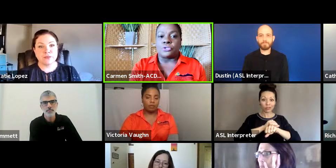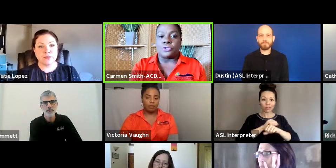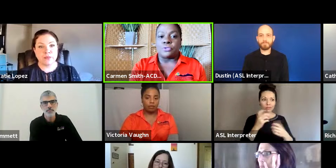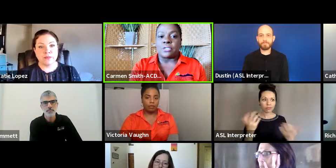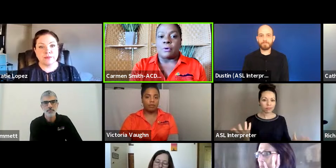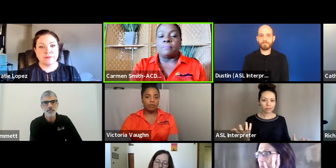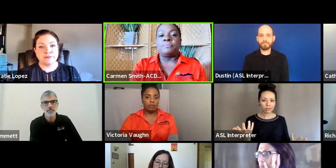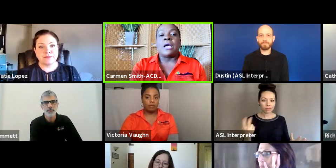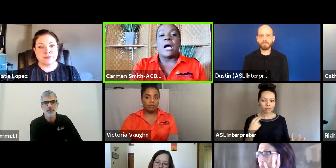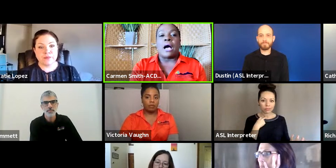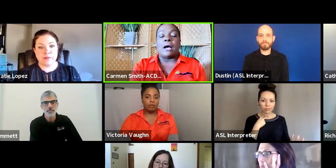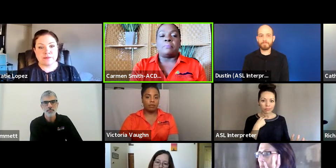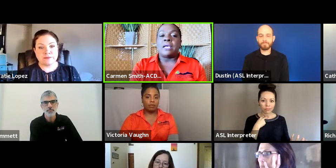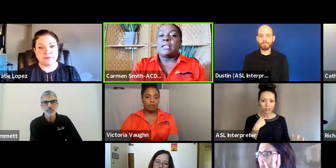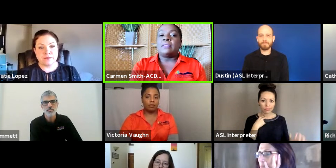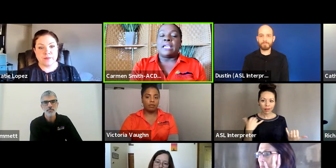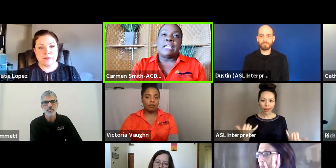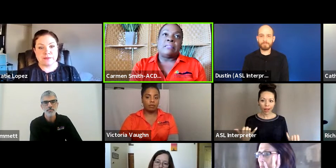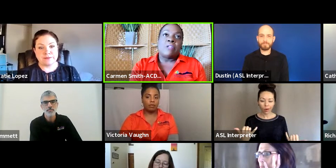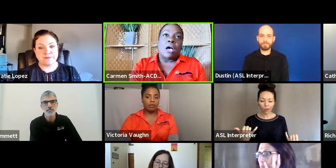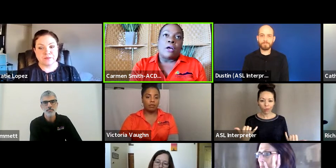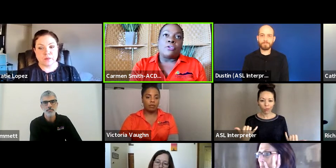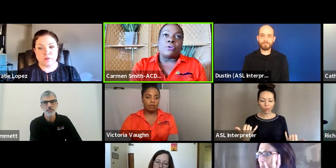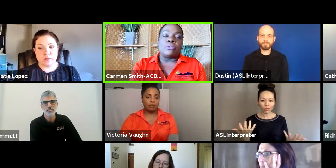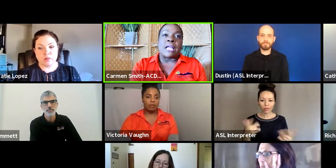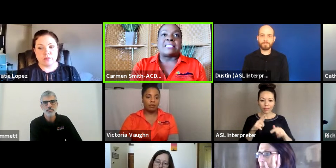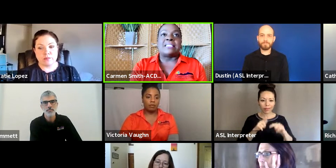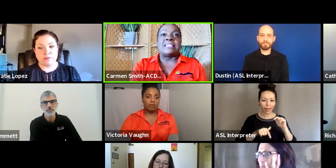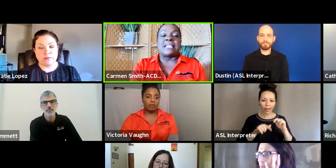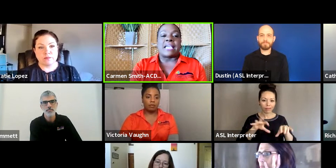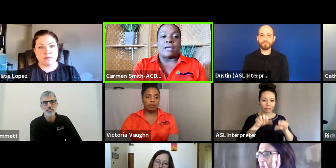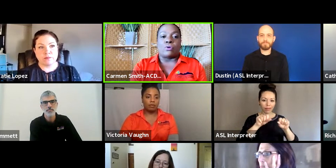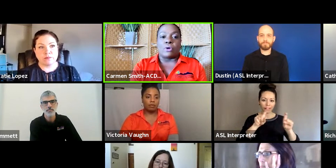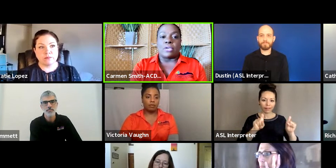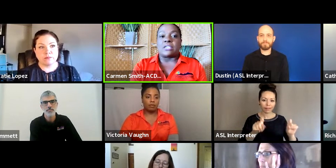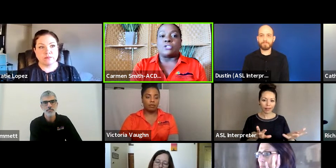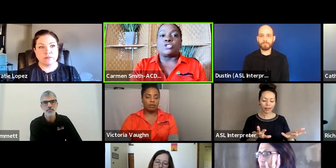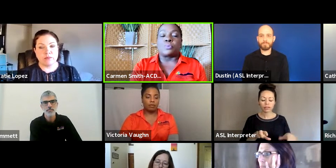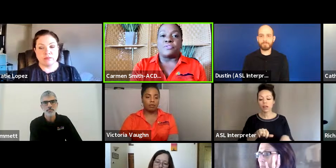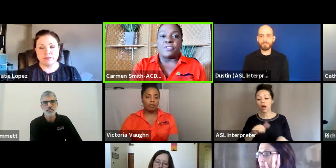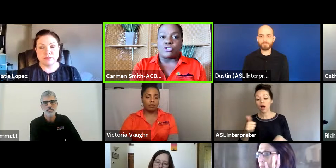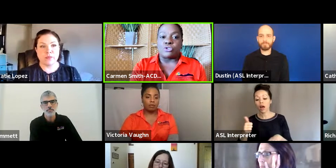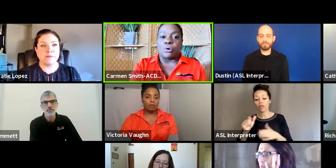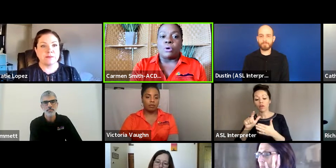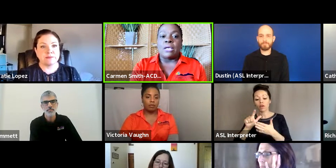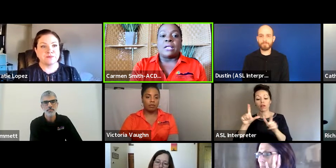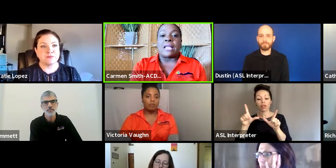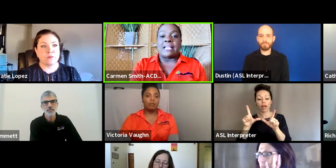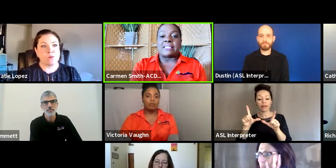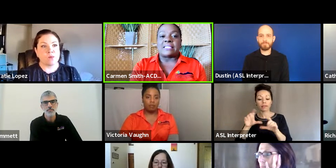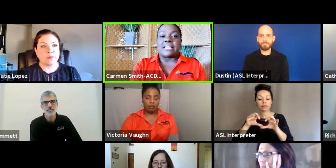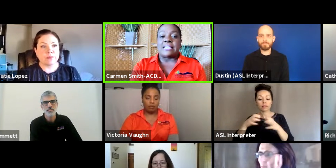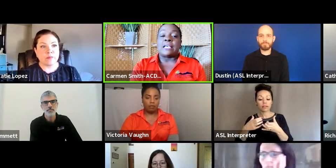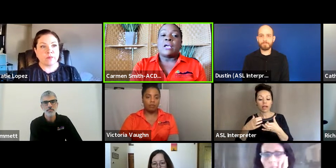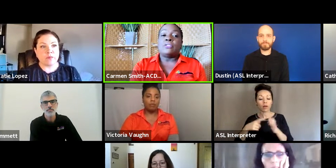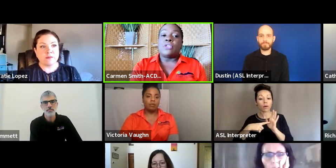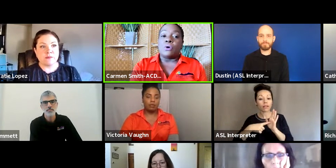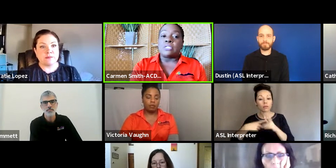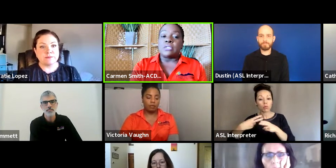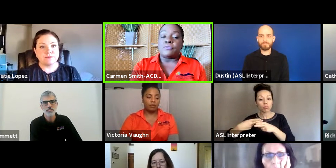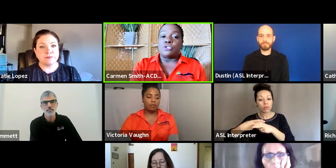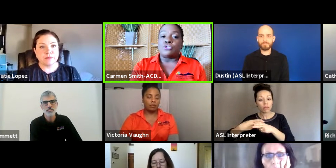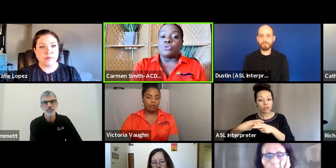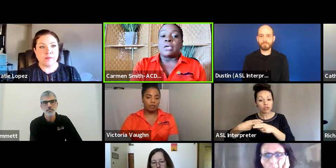they've not been able to do so. In other licensing categories, such as provisional